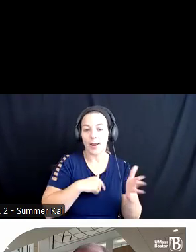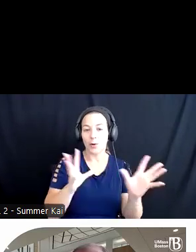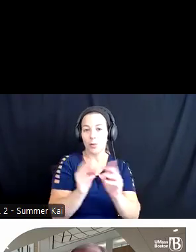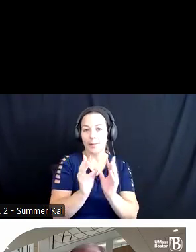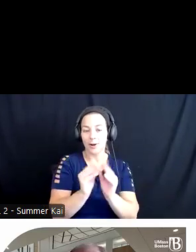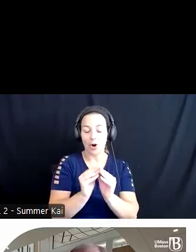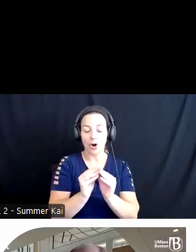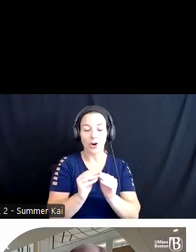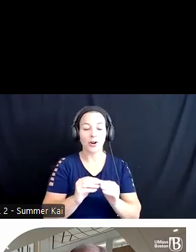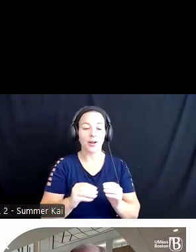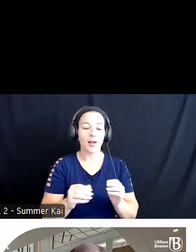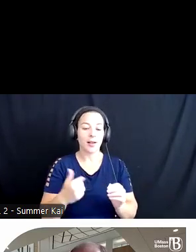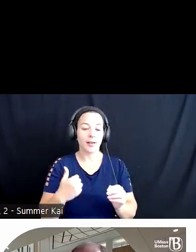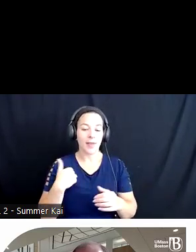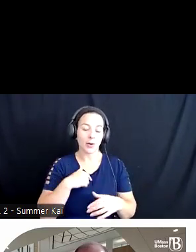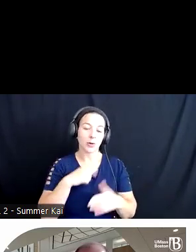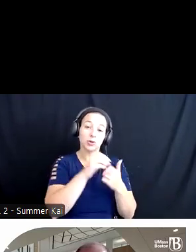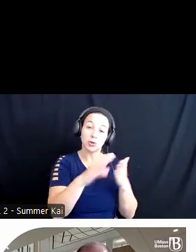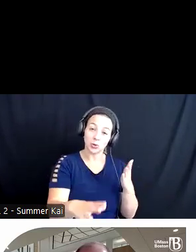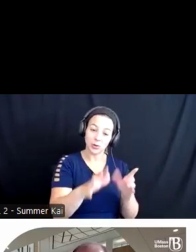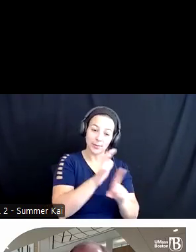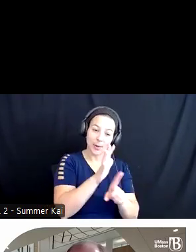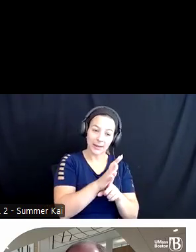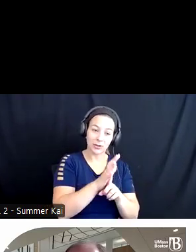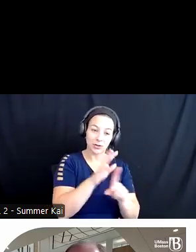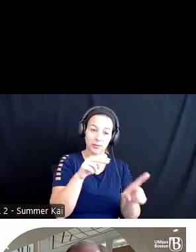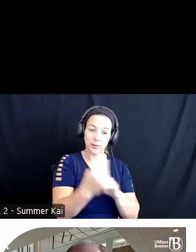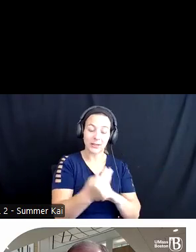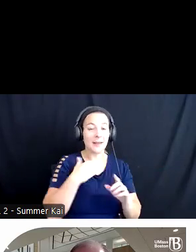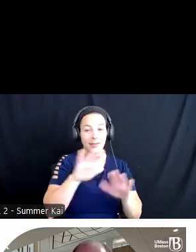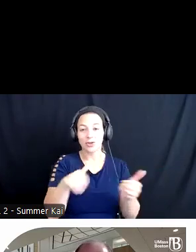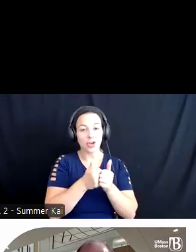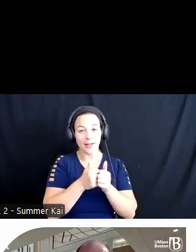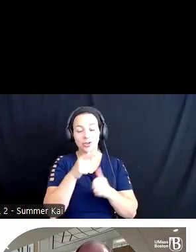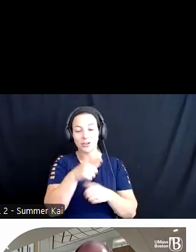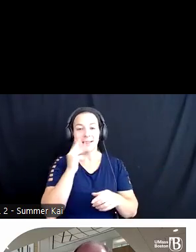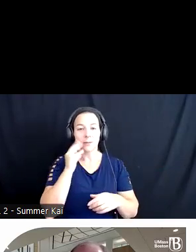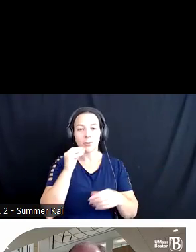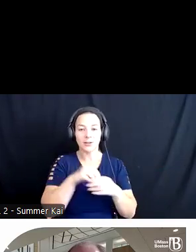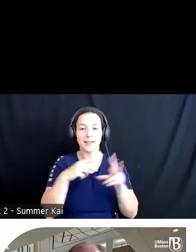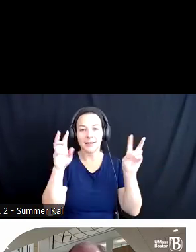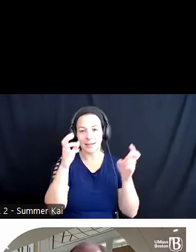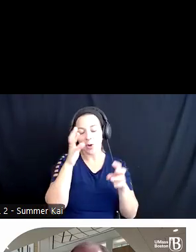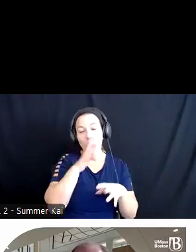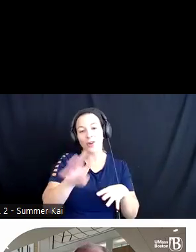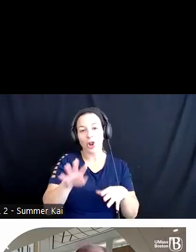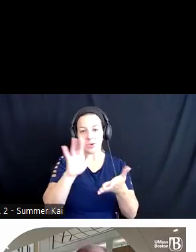and population perspectives and the challenges and concerns of the overlooked middle. Sarah, let me turn it back to